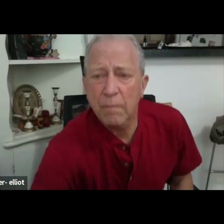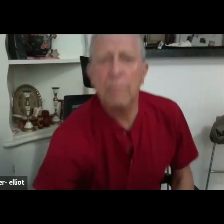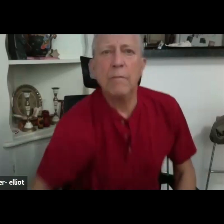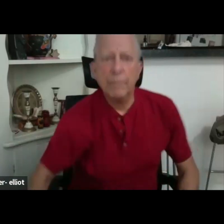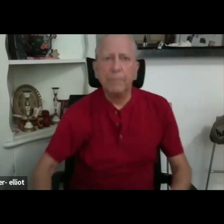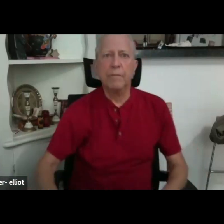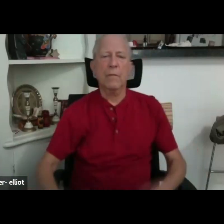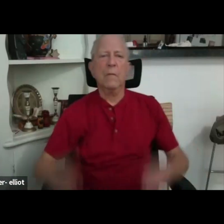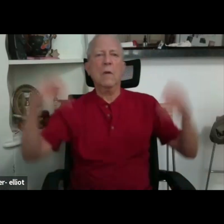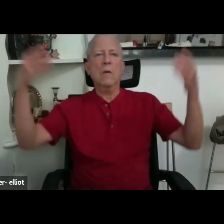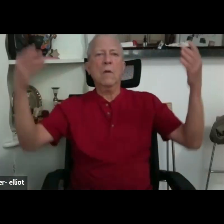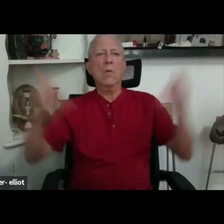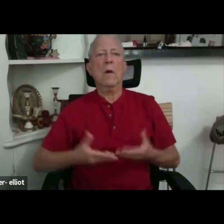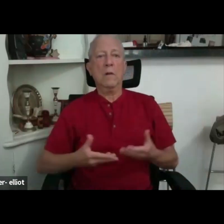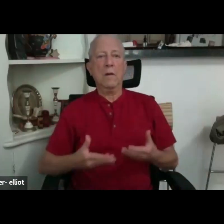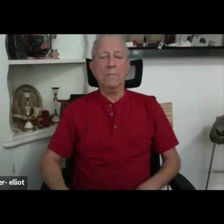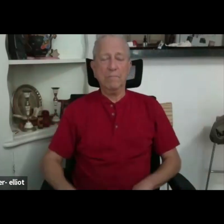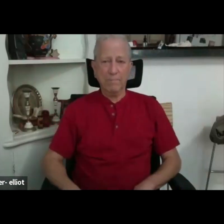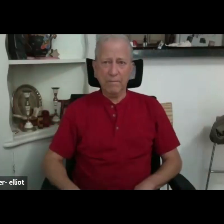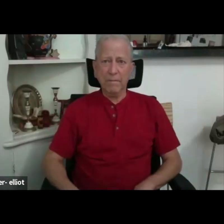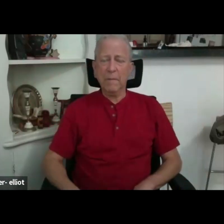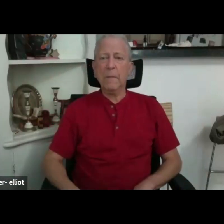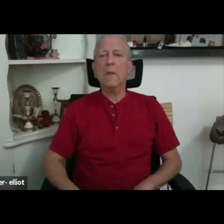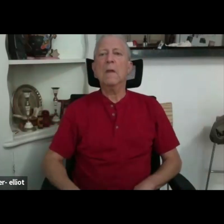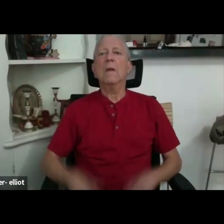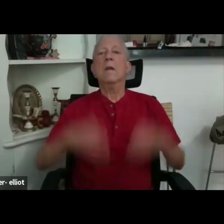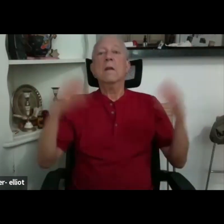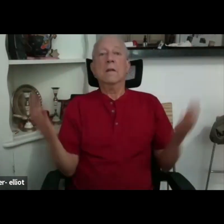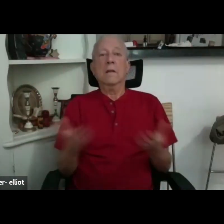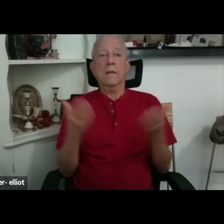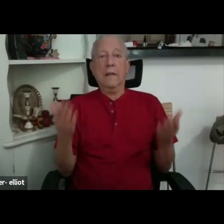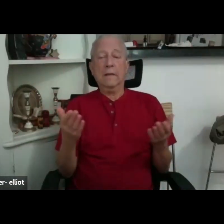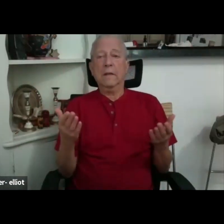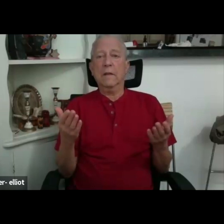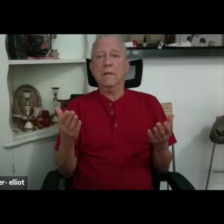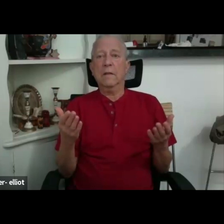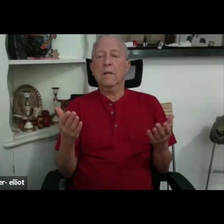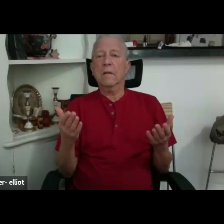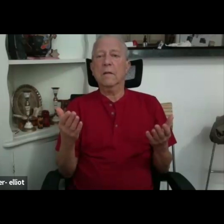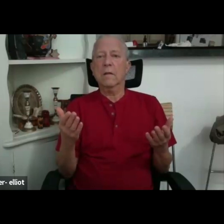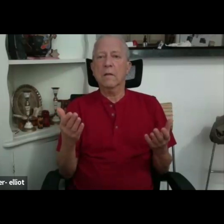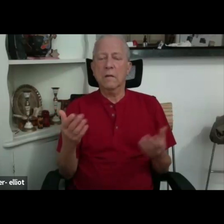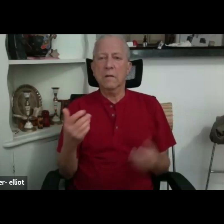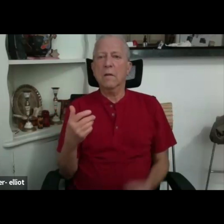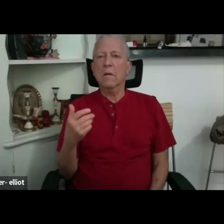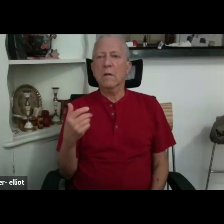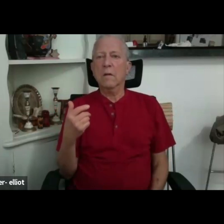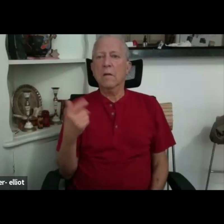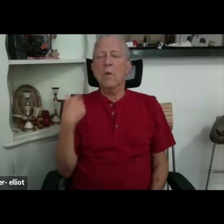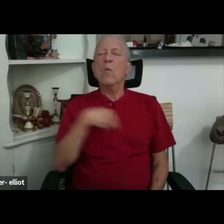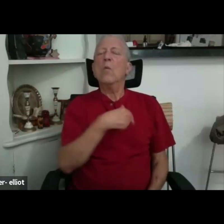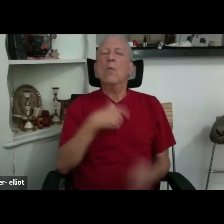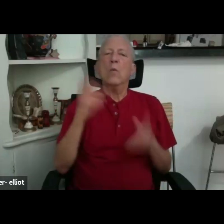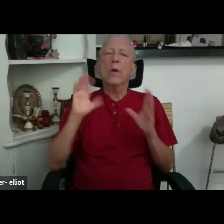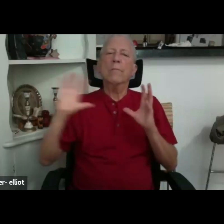Welcome, everyone. This is the MCLE that we are presenting. We are the Sustainable